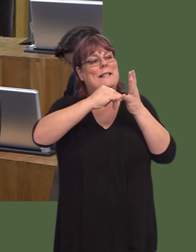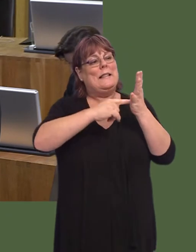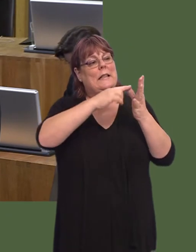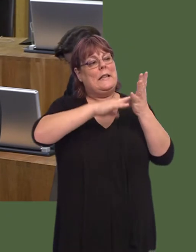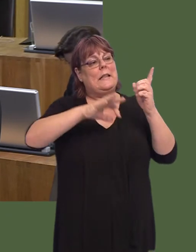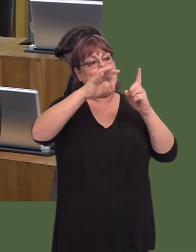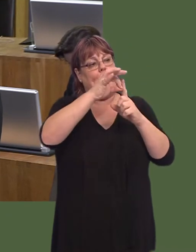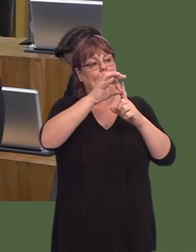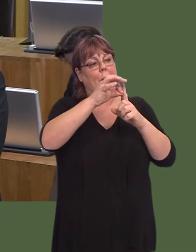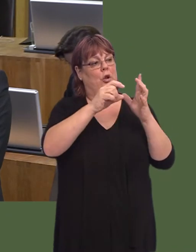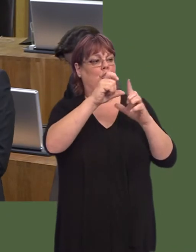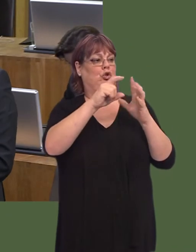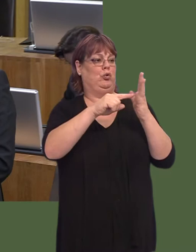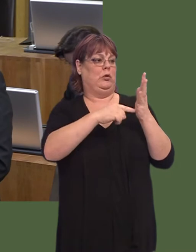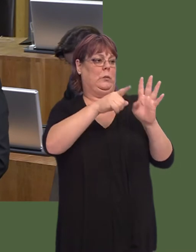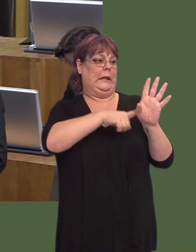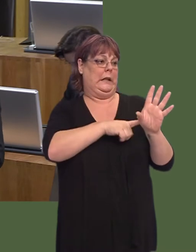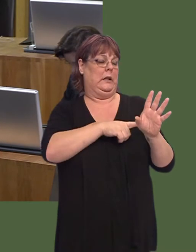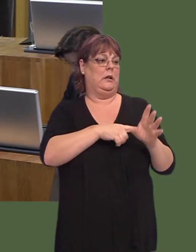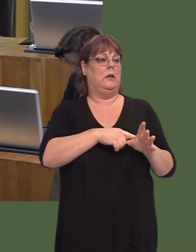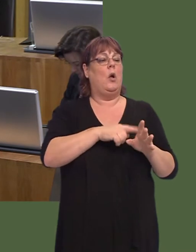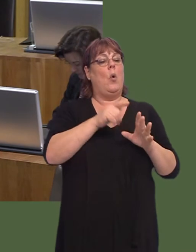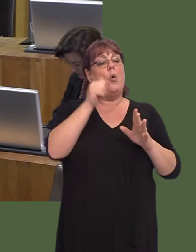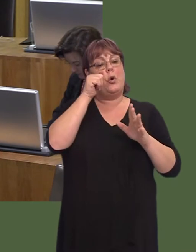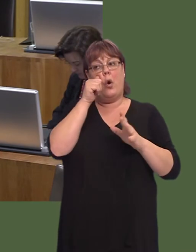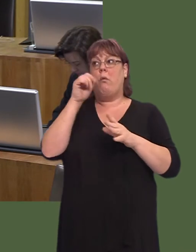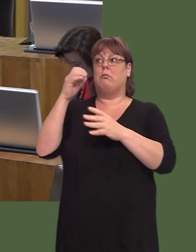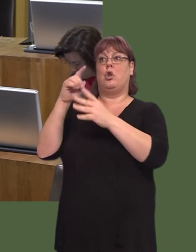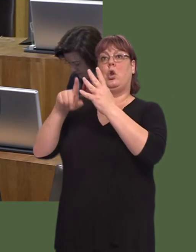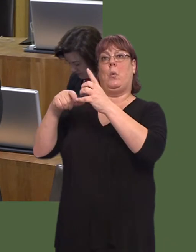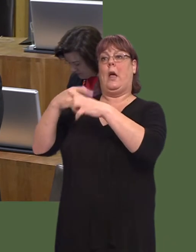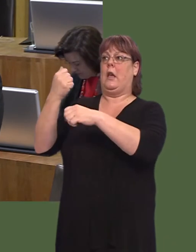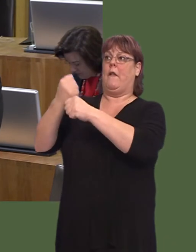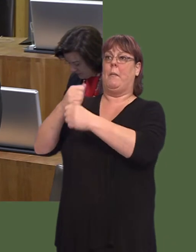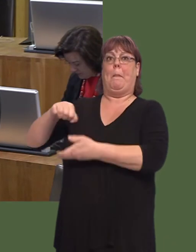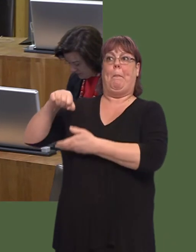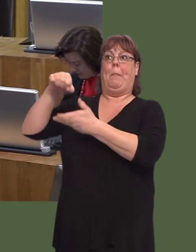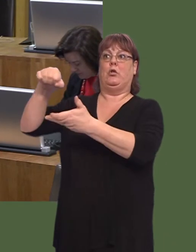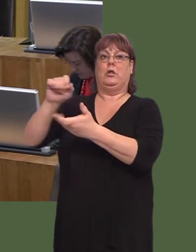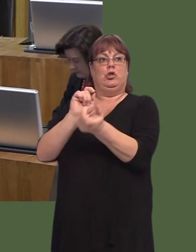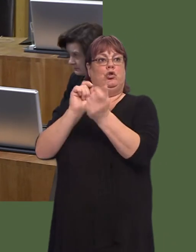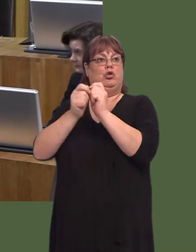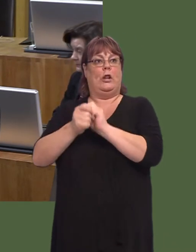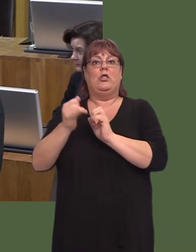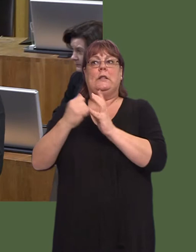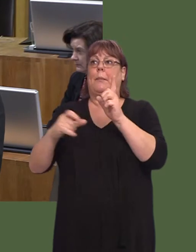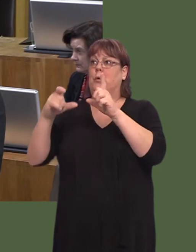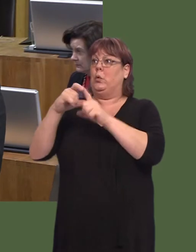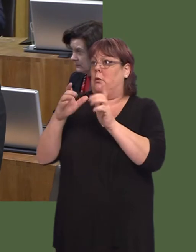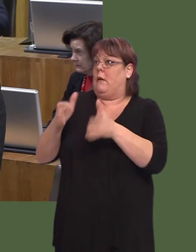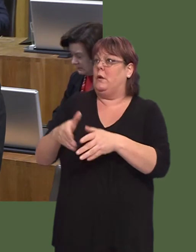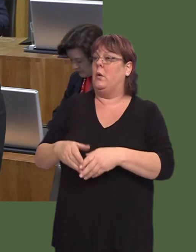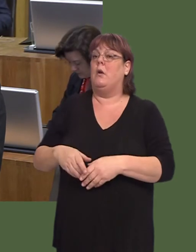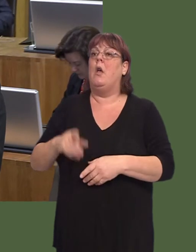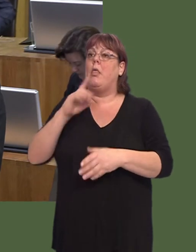We understand, of course, there will be a need to respond to changes to stamp duty policy following the UK government budget. Now the UK